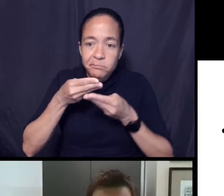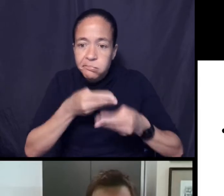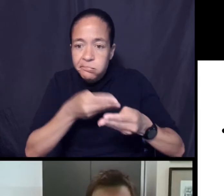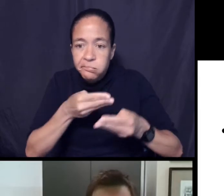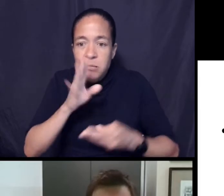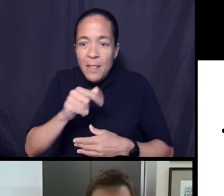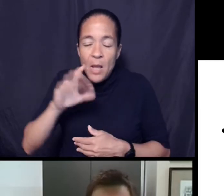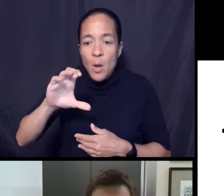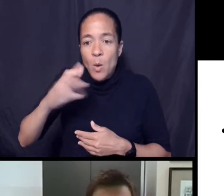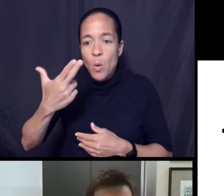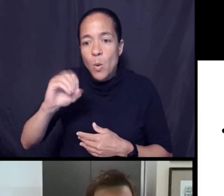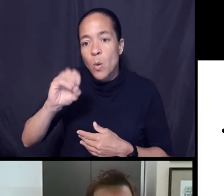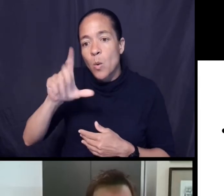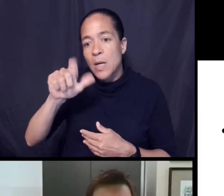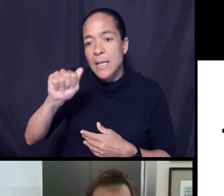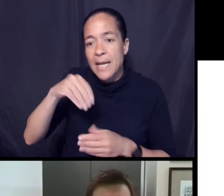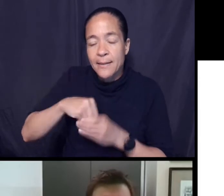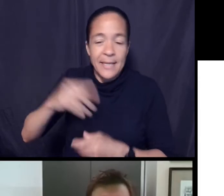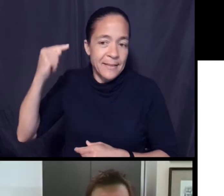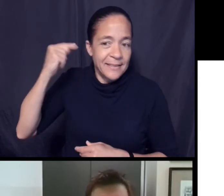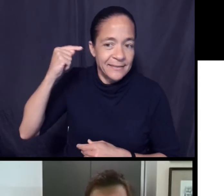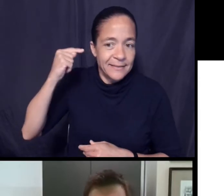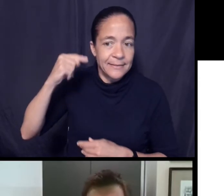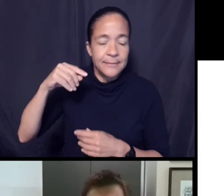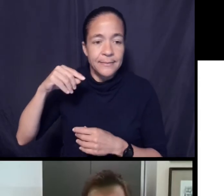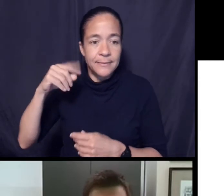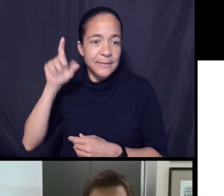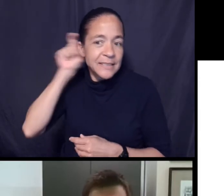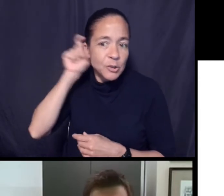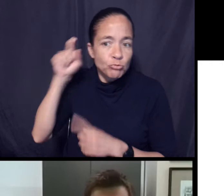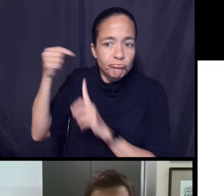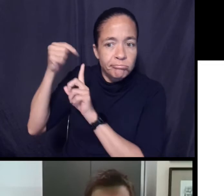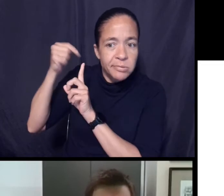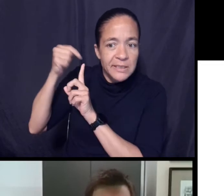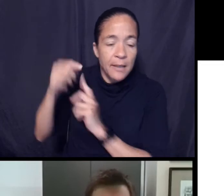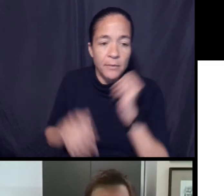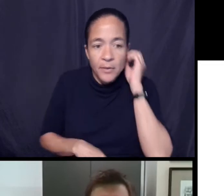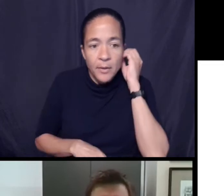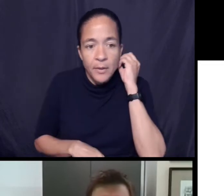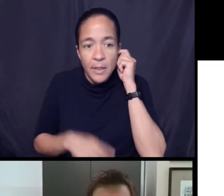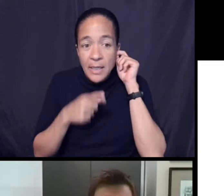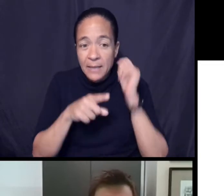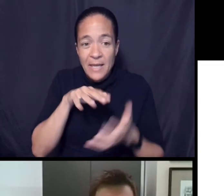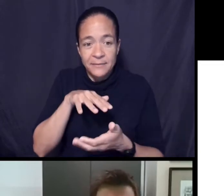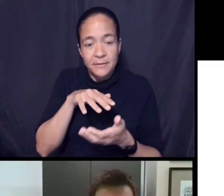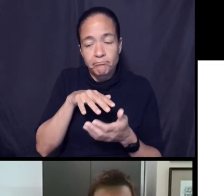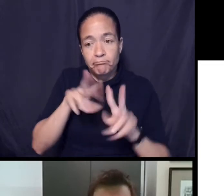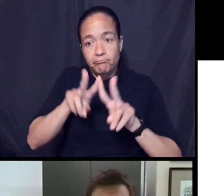cochlea, which is pictured here. This is a study in a mouse model